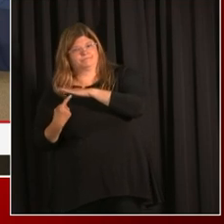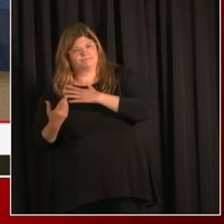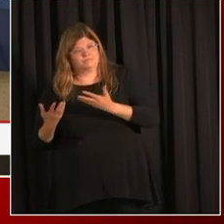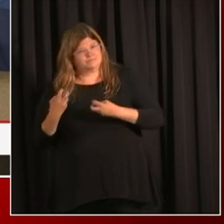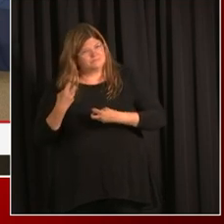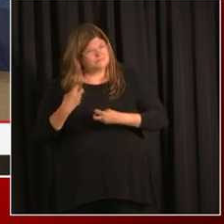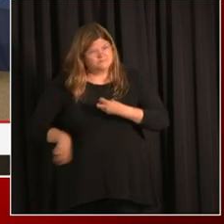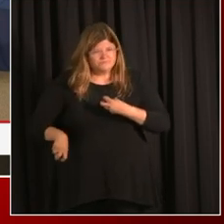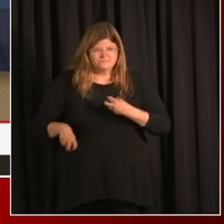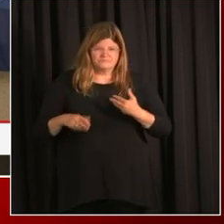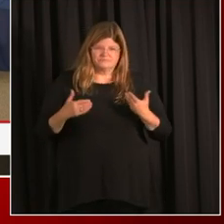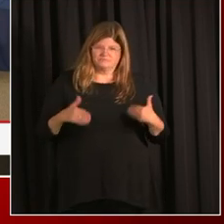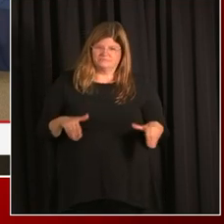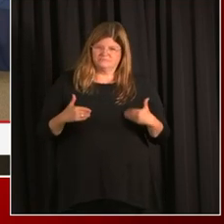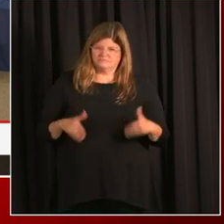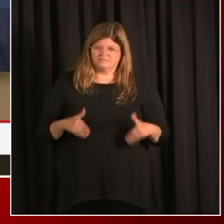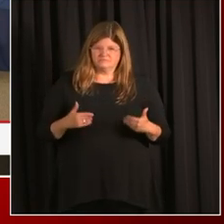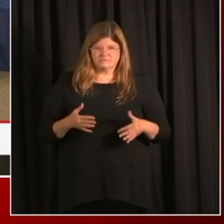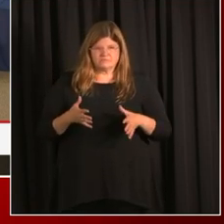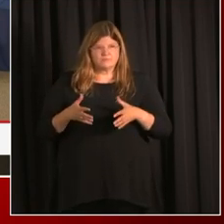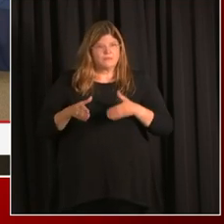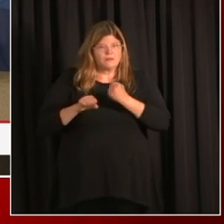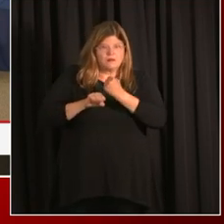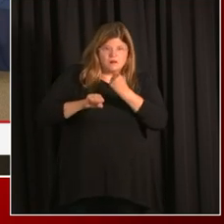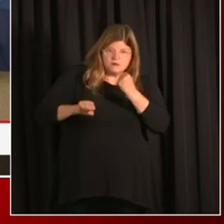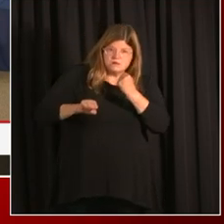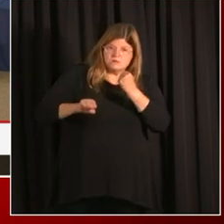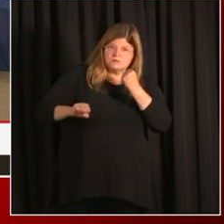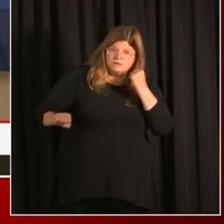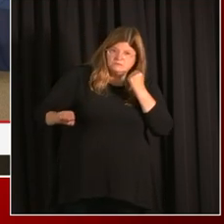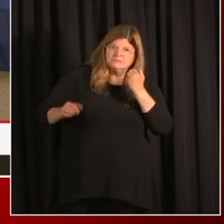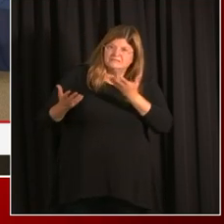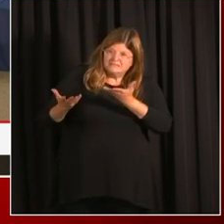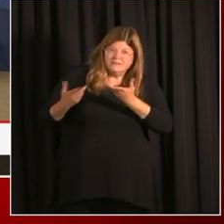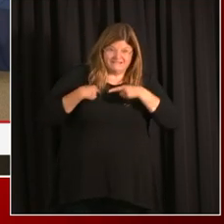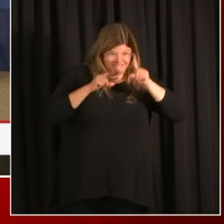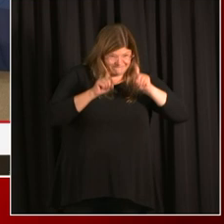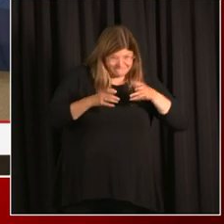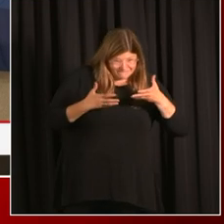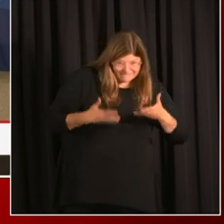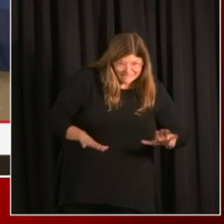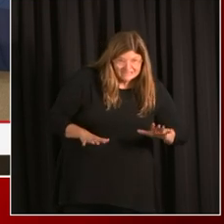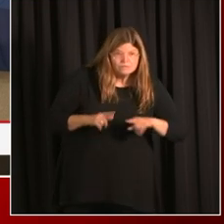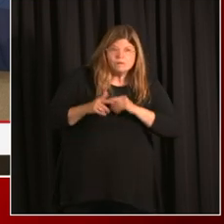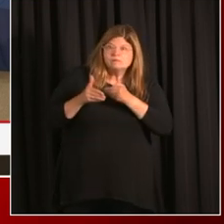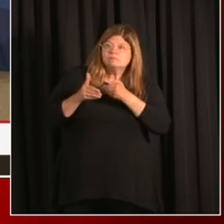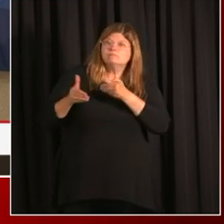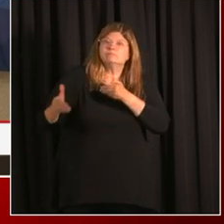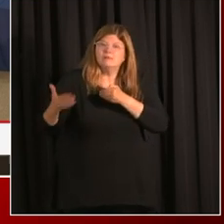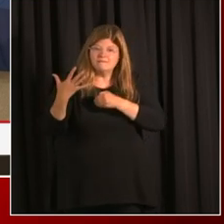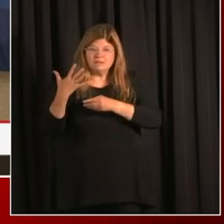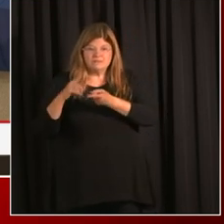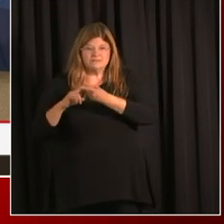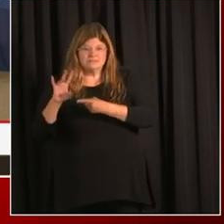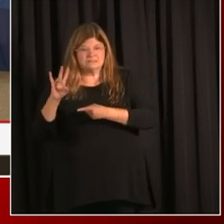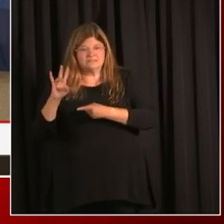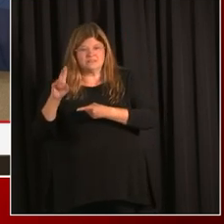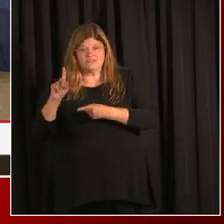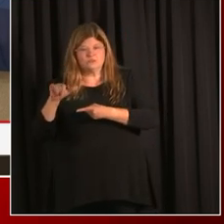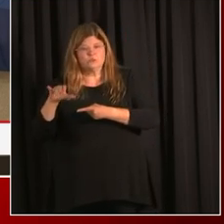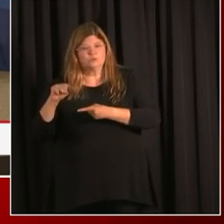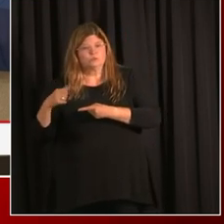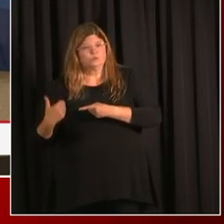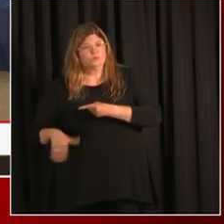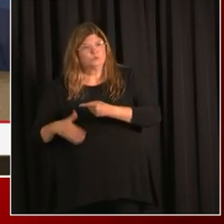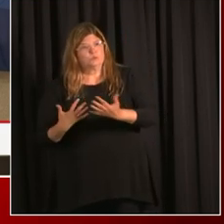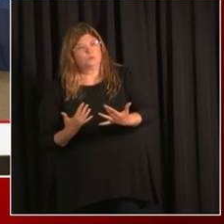difficult when you start to get those really long test turnarounds. So I was wondering if there was a plan to reduce the amount of time it takes to get